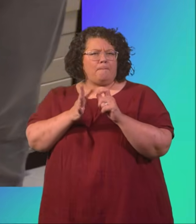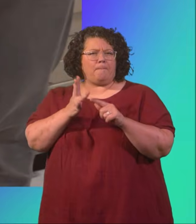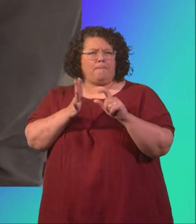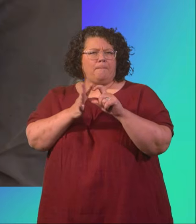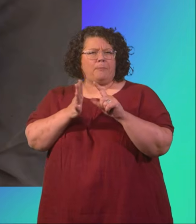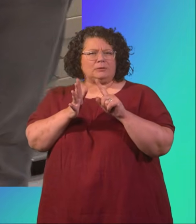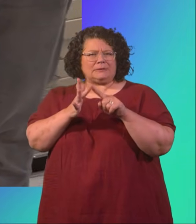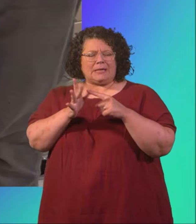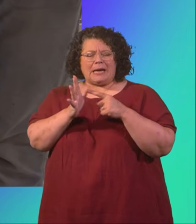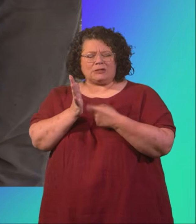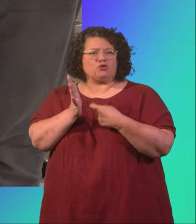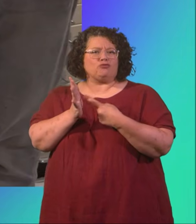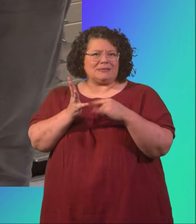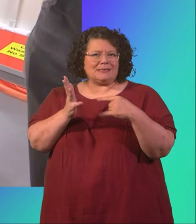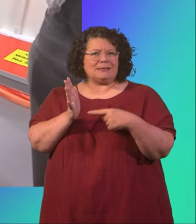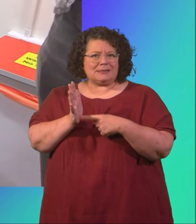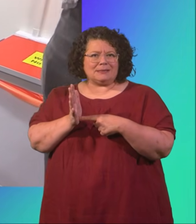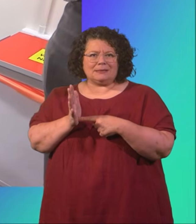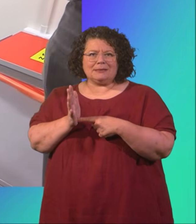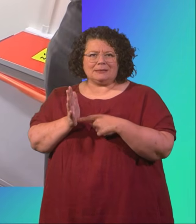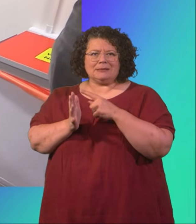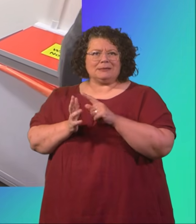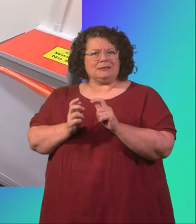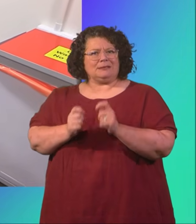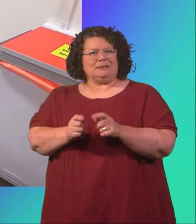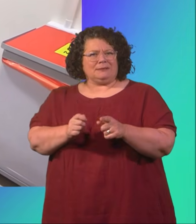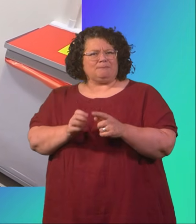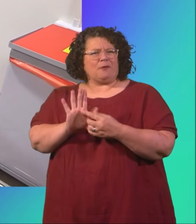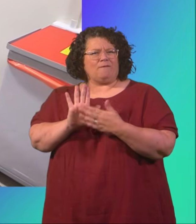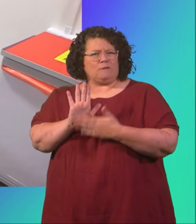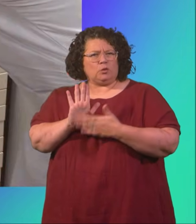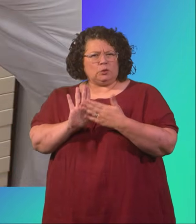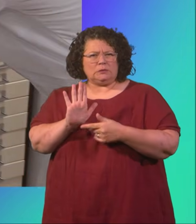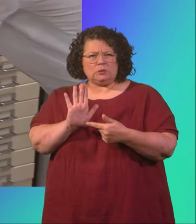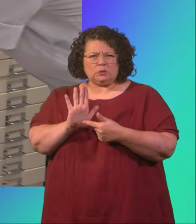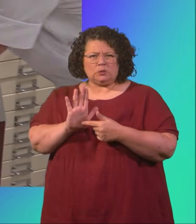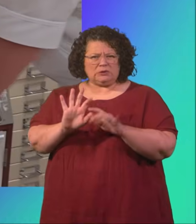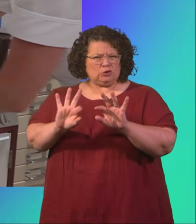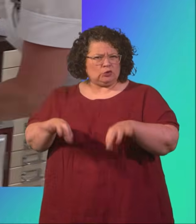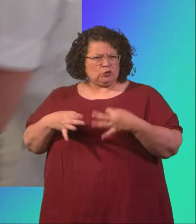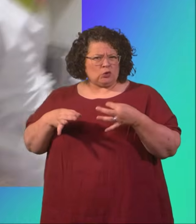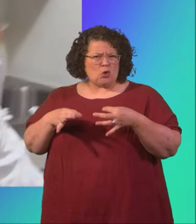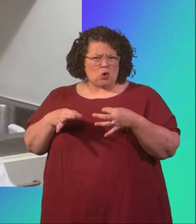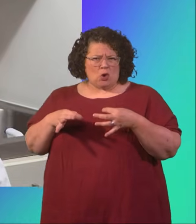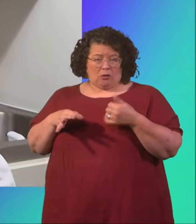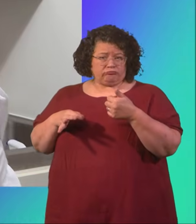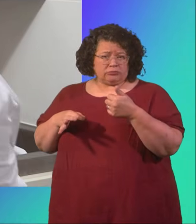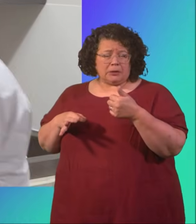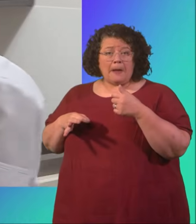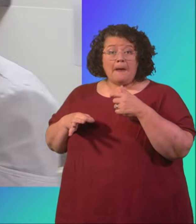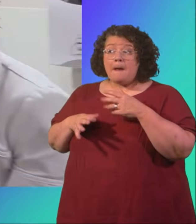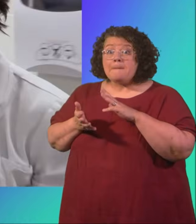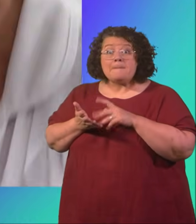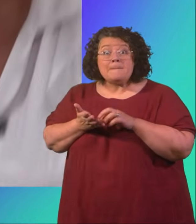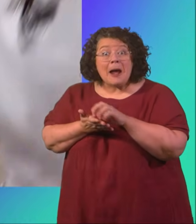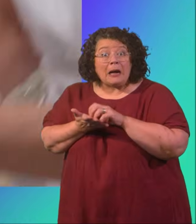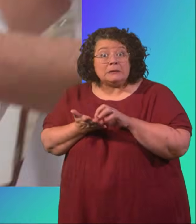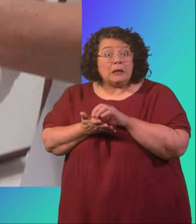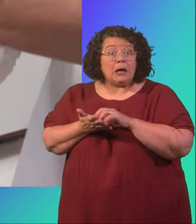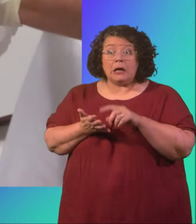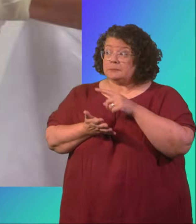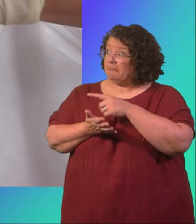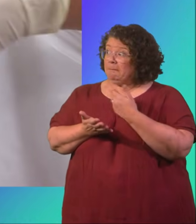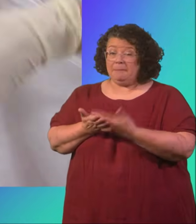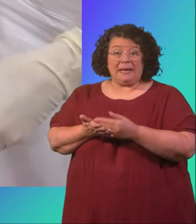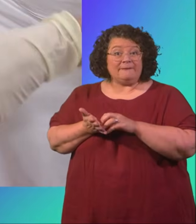foot with a nasty wound on the bottom of it, and a sock, so it's still all right to look. Maggots have been on the wound for 2 days, and now it's time to